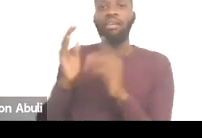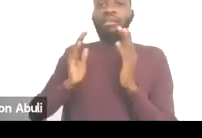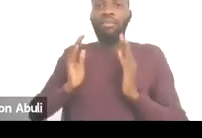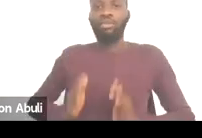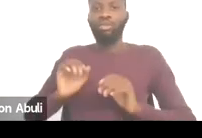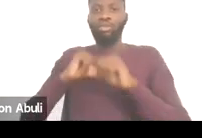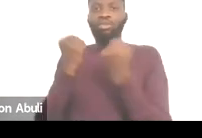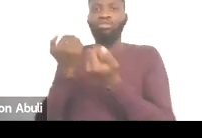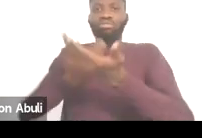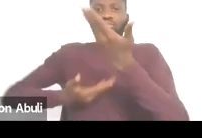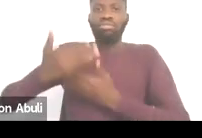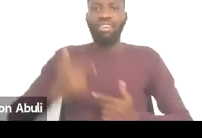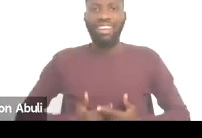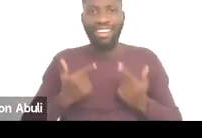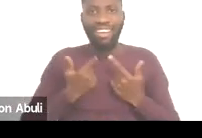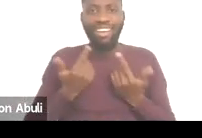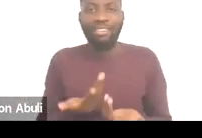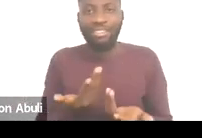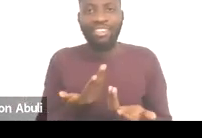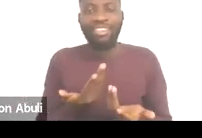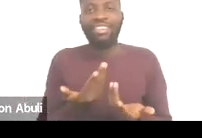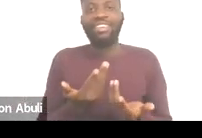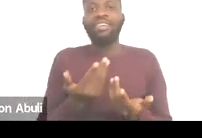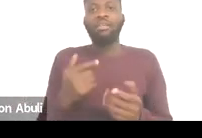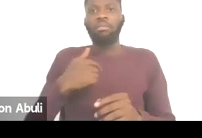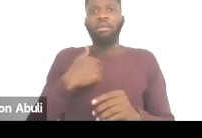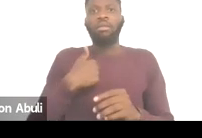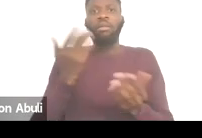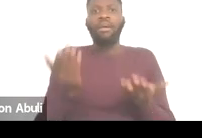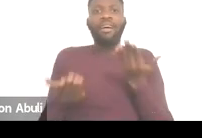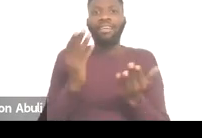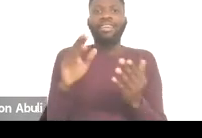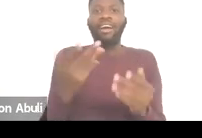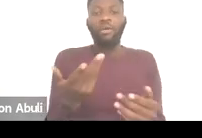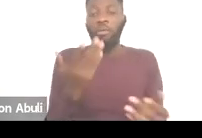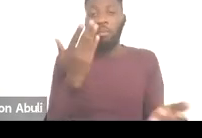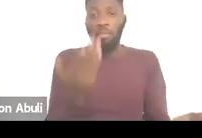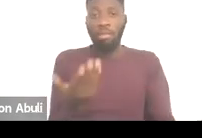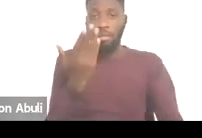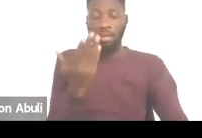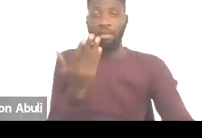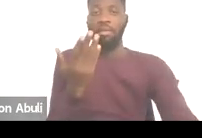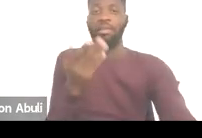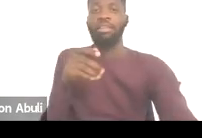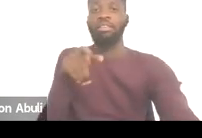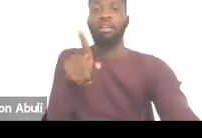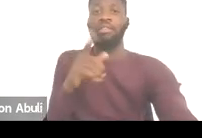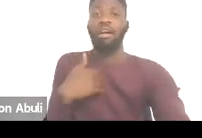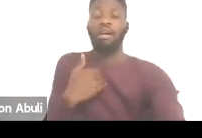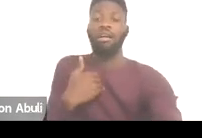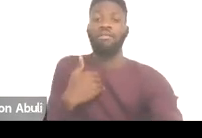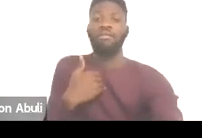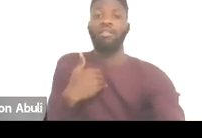life. How am I going to balance between the two? Maybe you don't also have a situation where